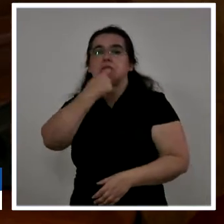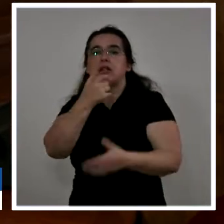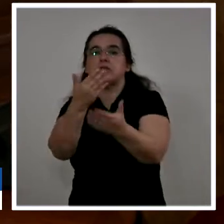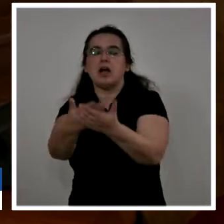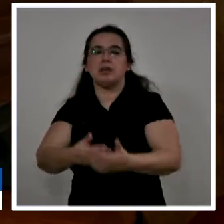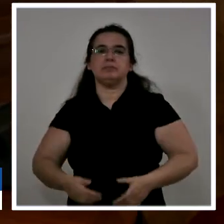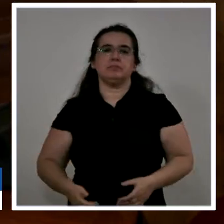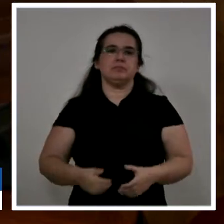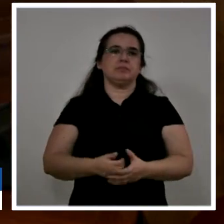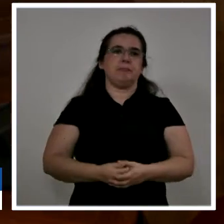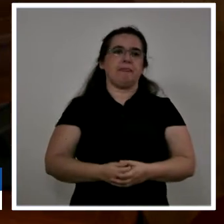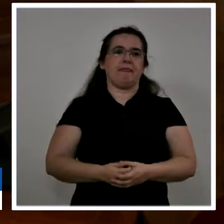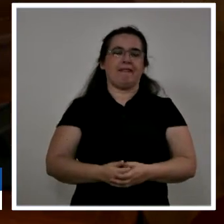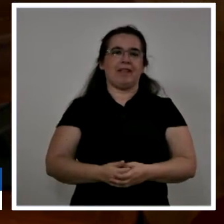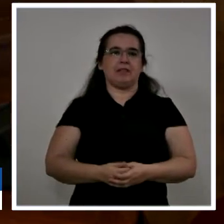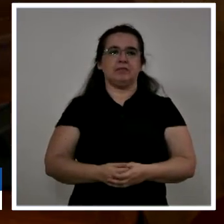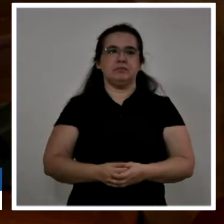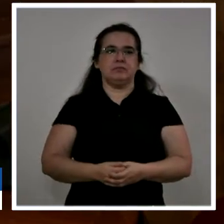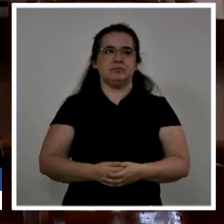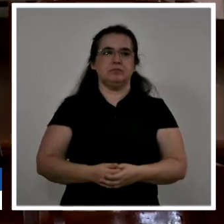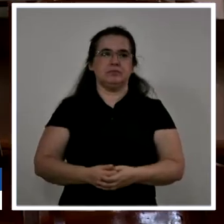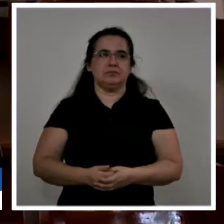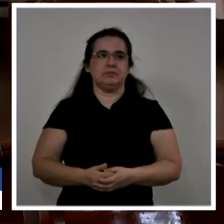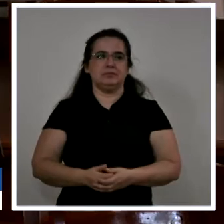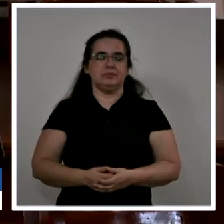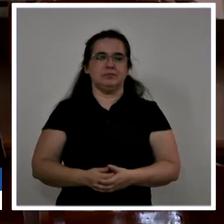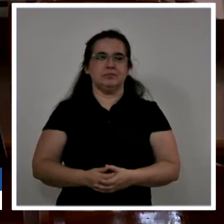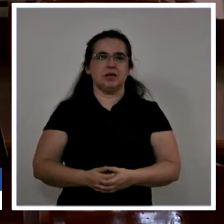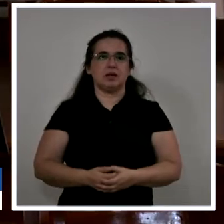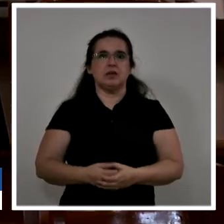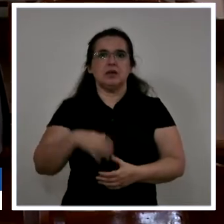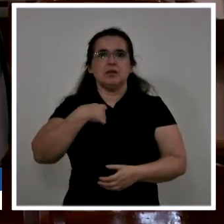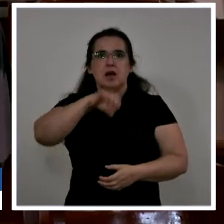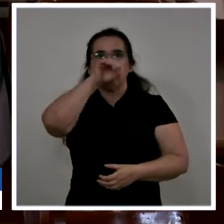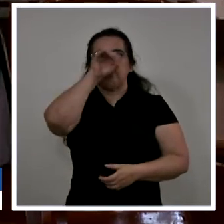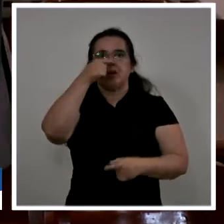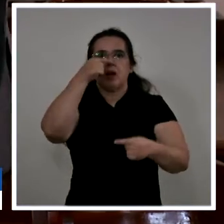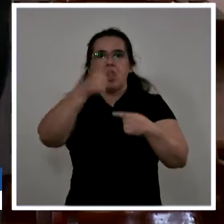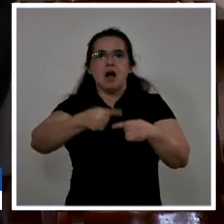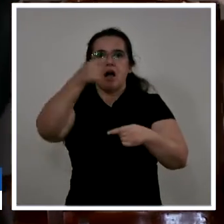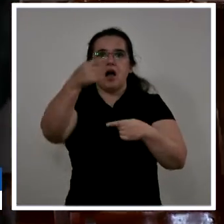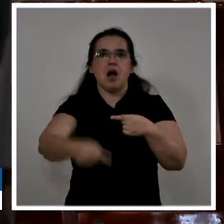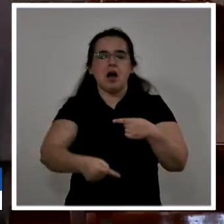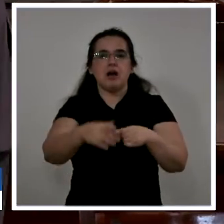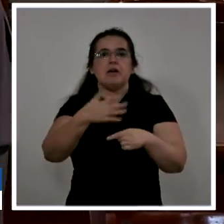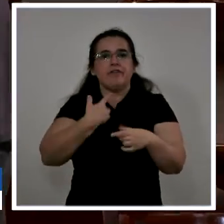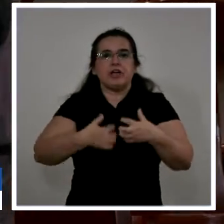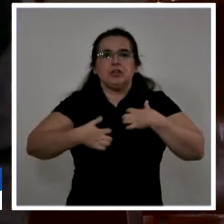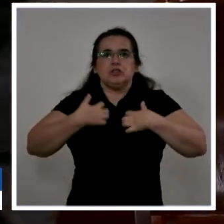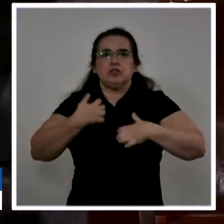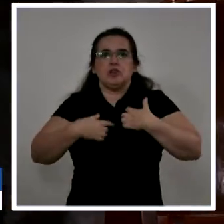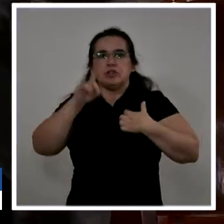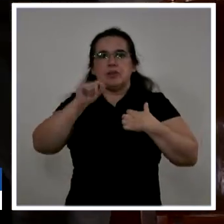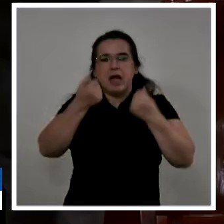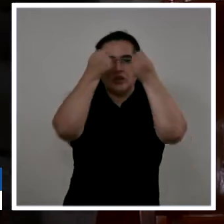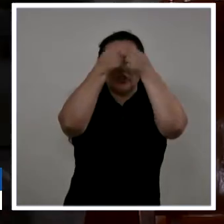aroma é colocado, lhe é apresentado. It's amazing. É incrível. He gets nervous. Ele fica nervoso. Hides in the